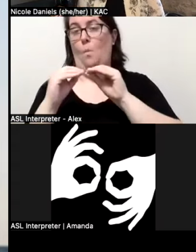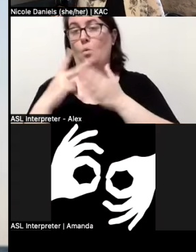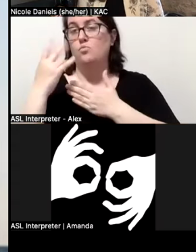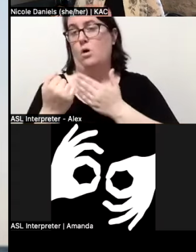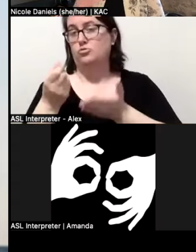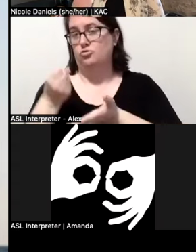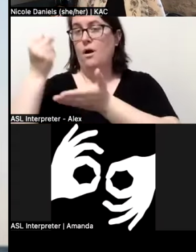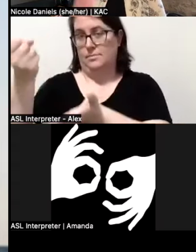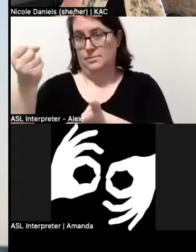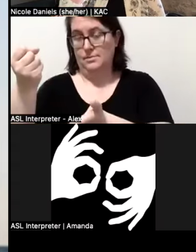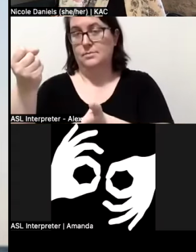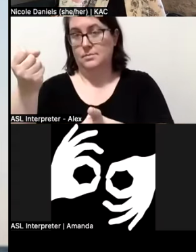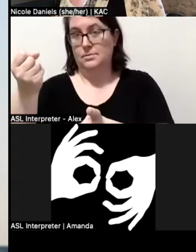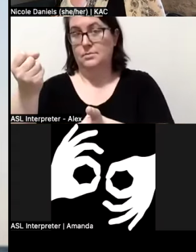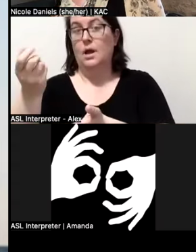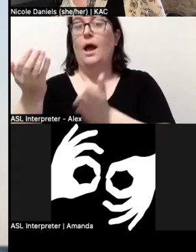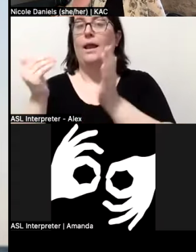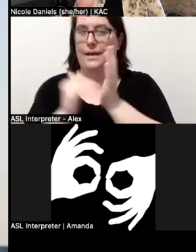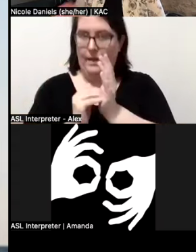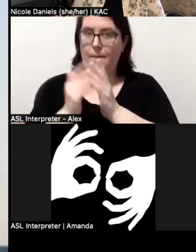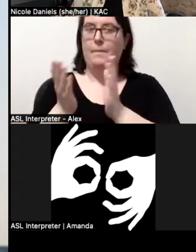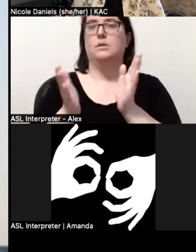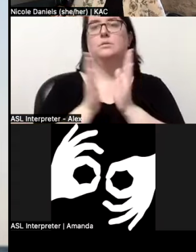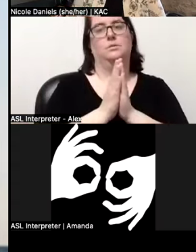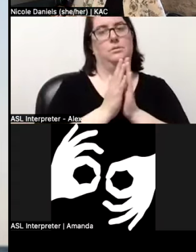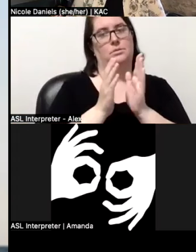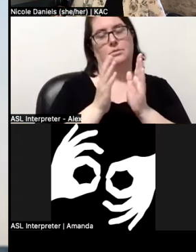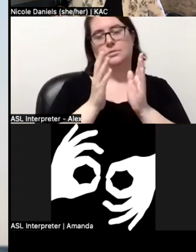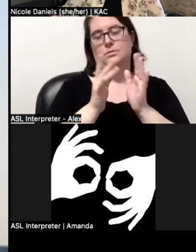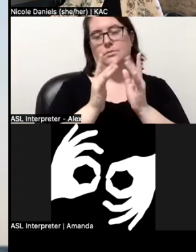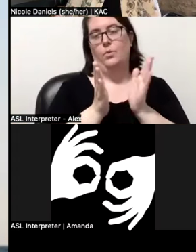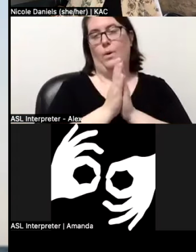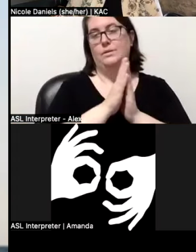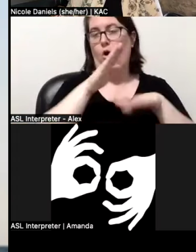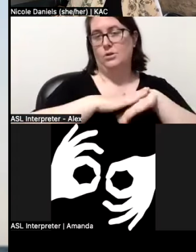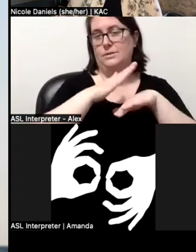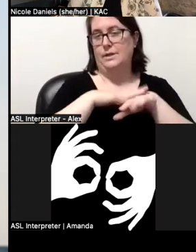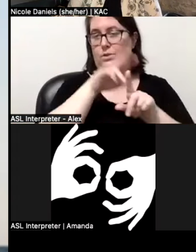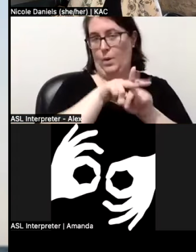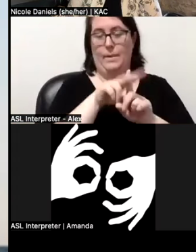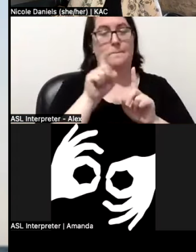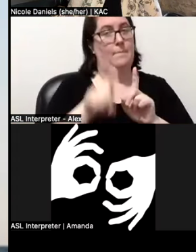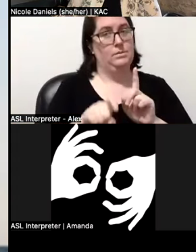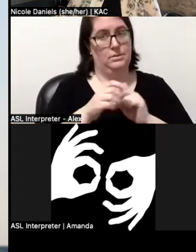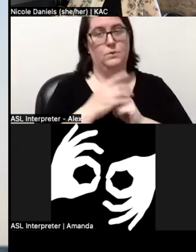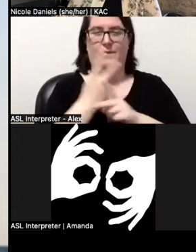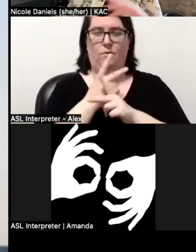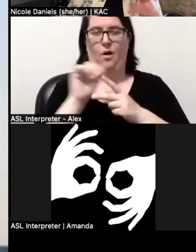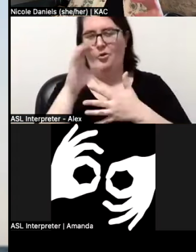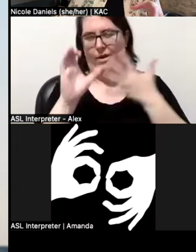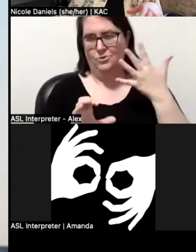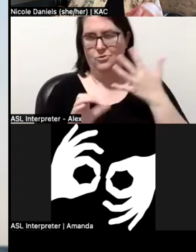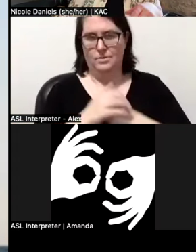And again, you have to book a consultation with KAC staff to assess your eligibility. The other eligibility criteria are under